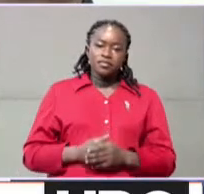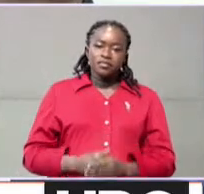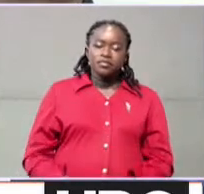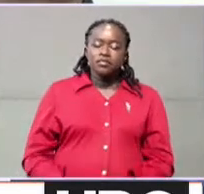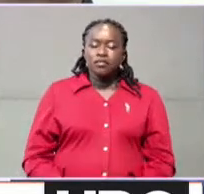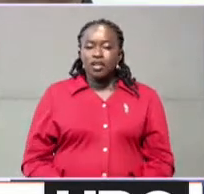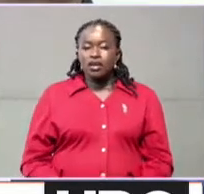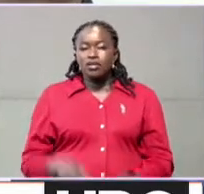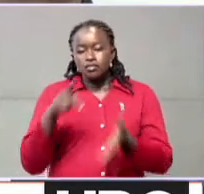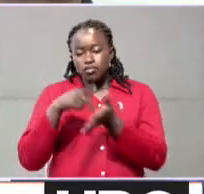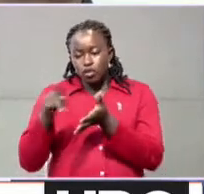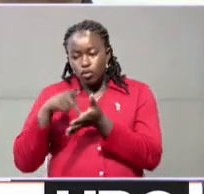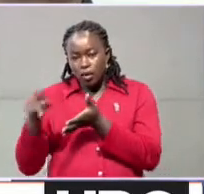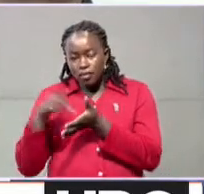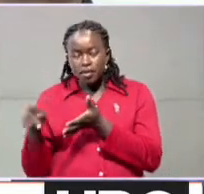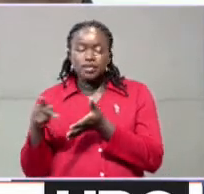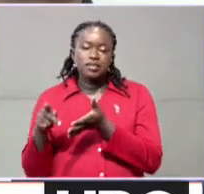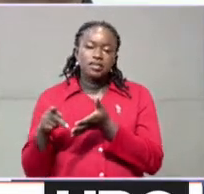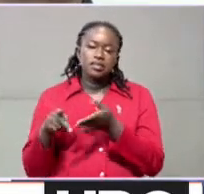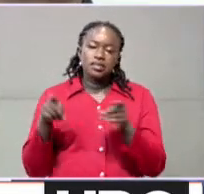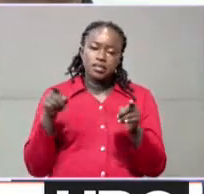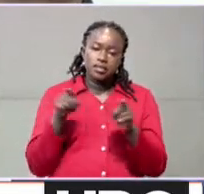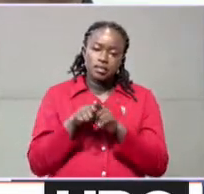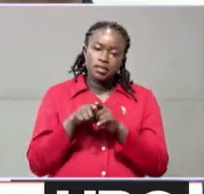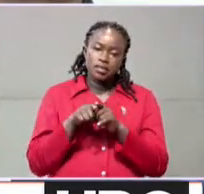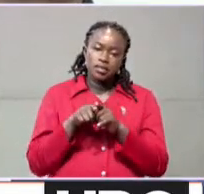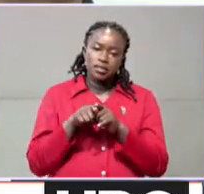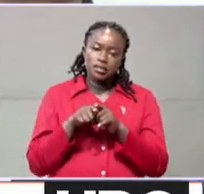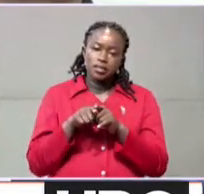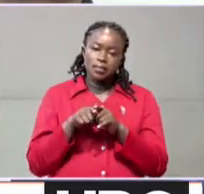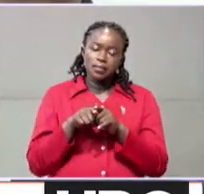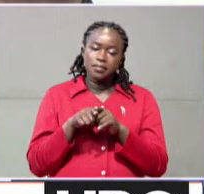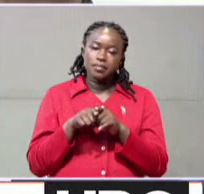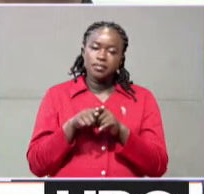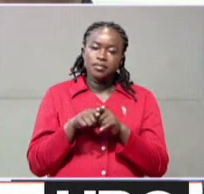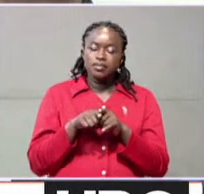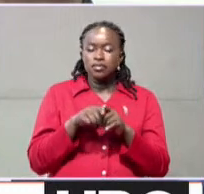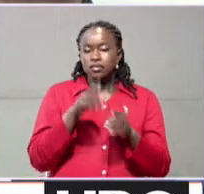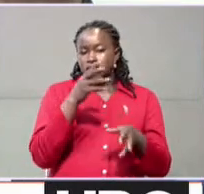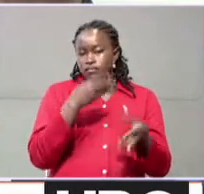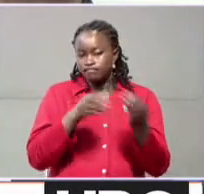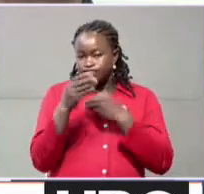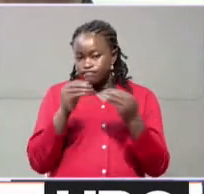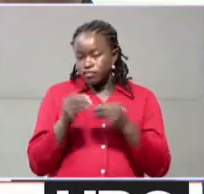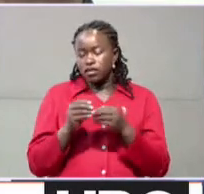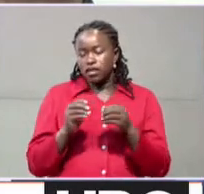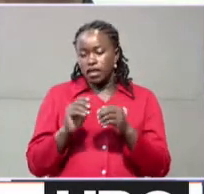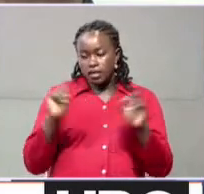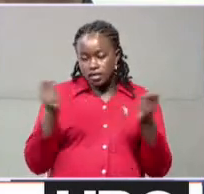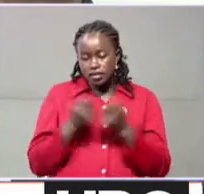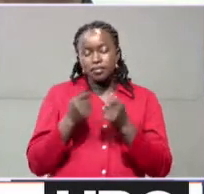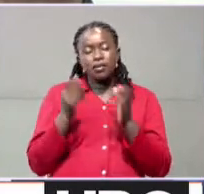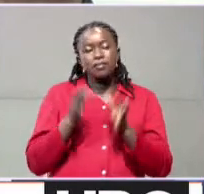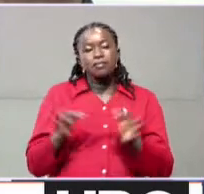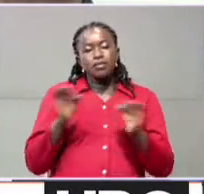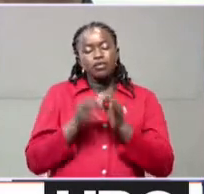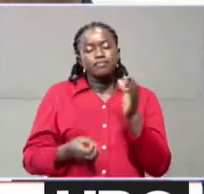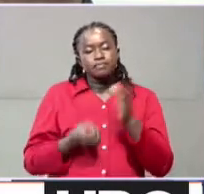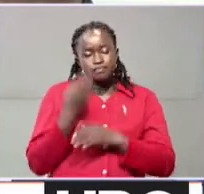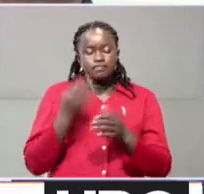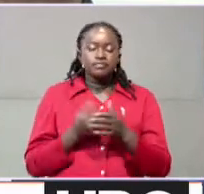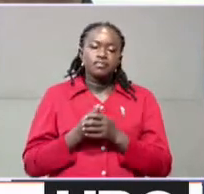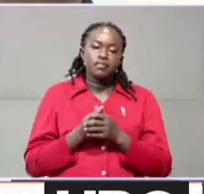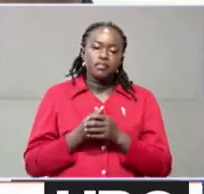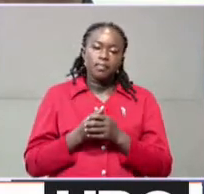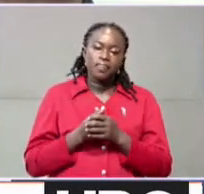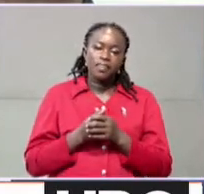procuring and dis a procuring and dis disposing entity is required under the local government's public procurement and